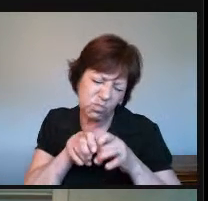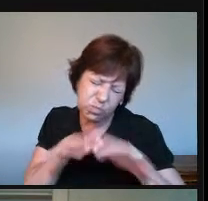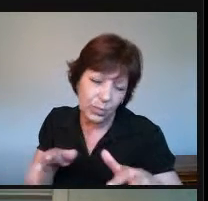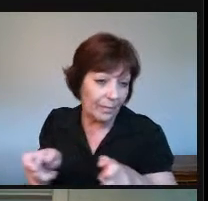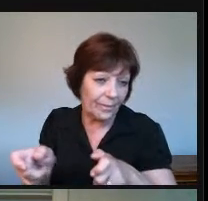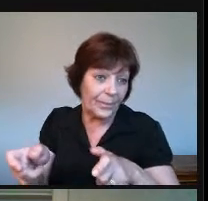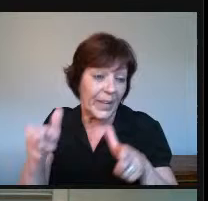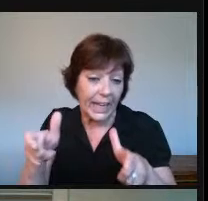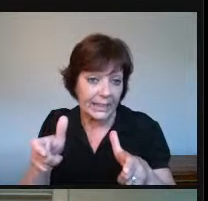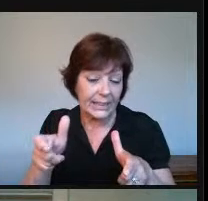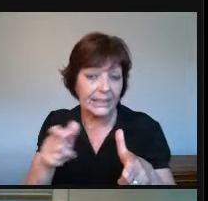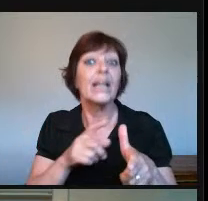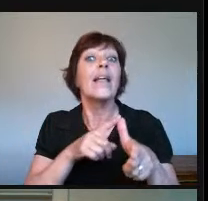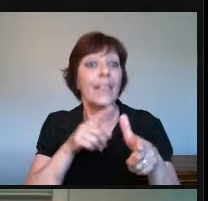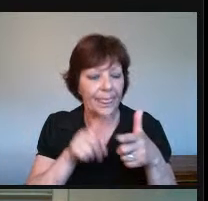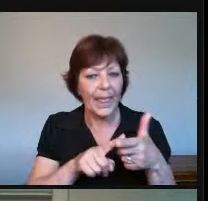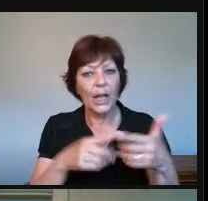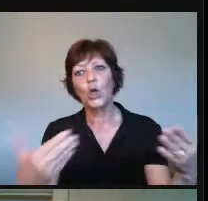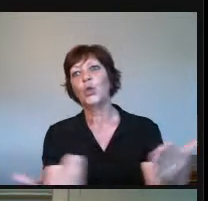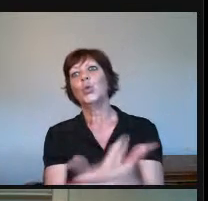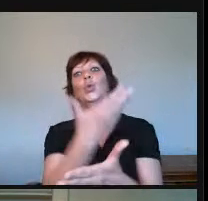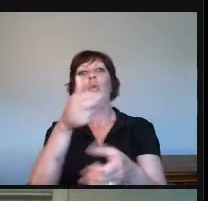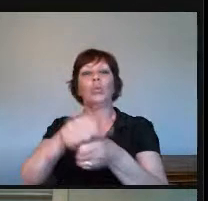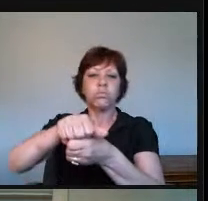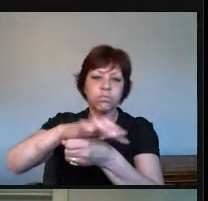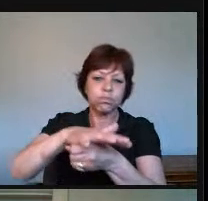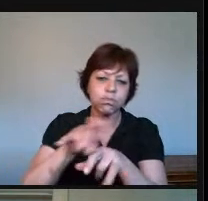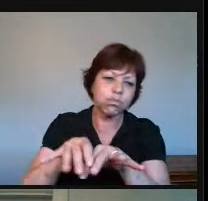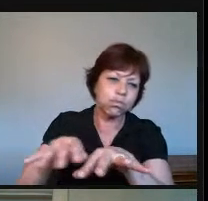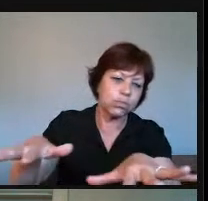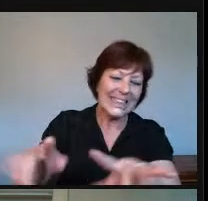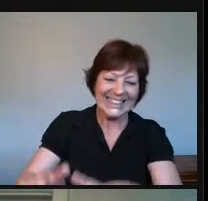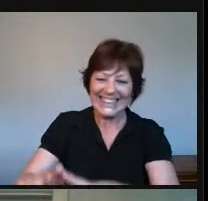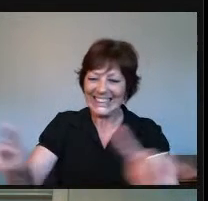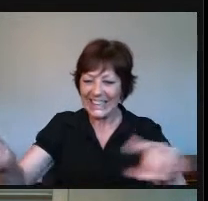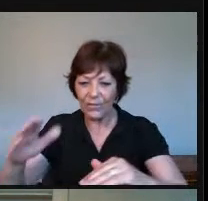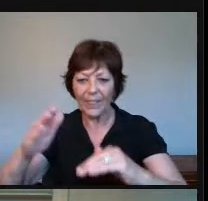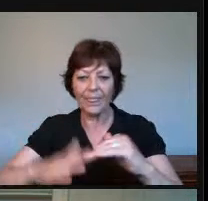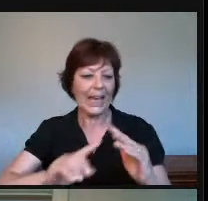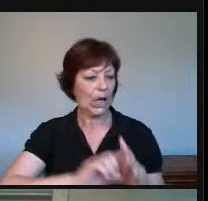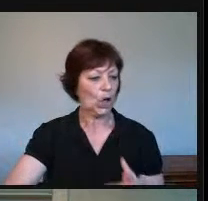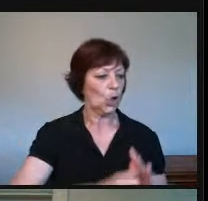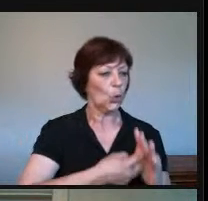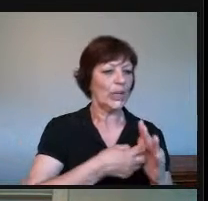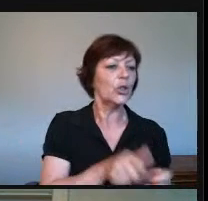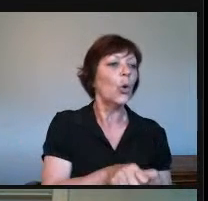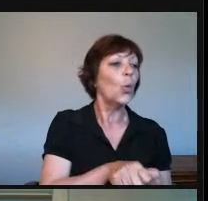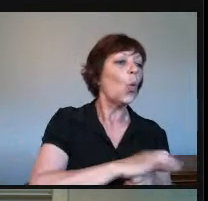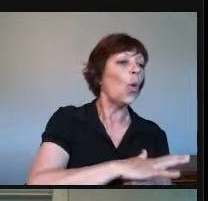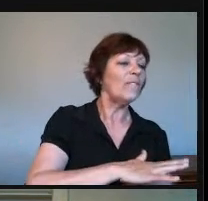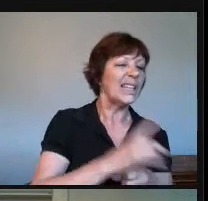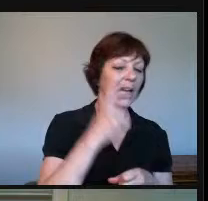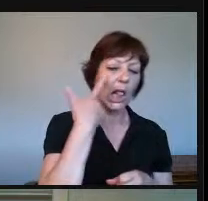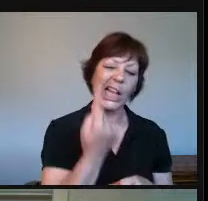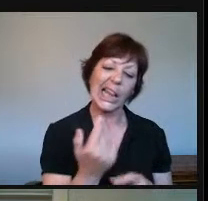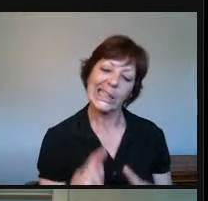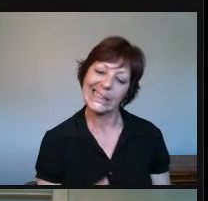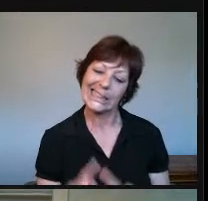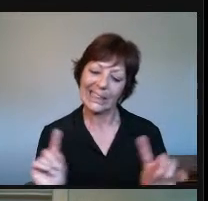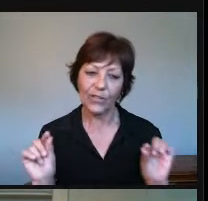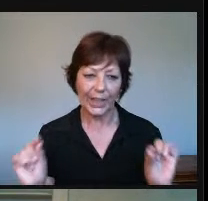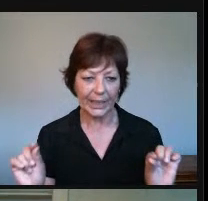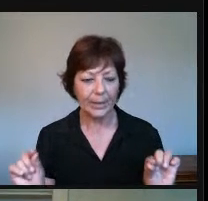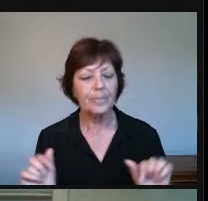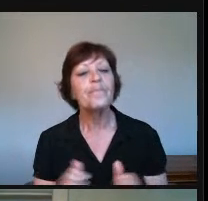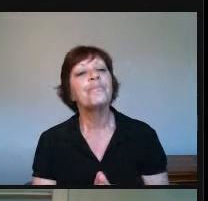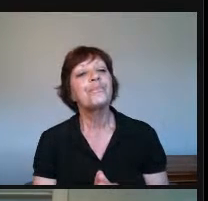rapidly. And you have the variant emerging that would be different from the original natural virus. They're